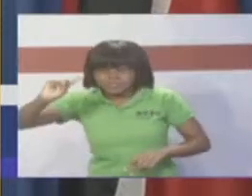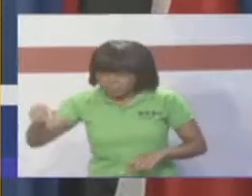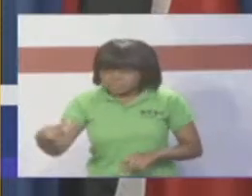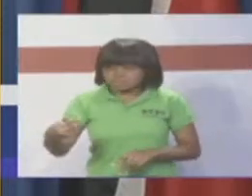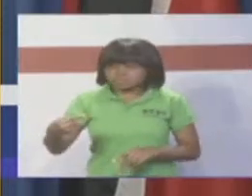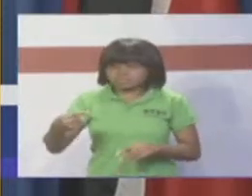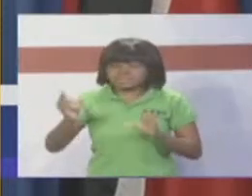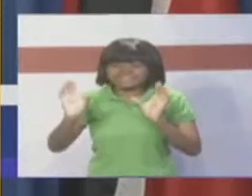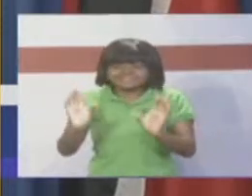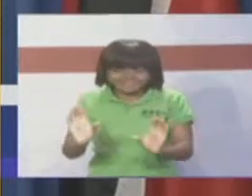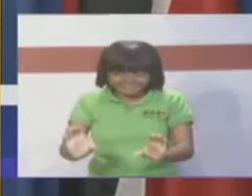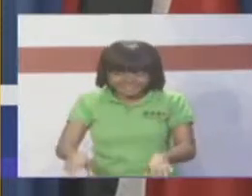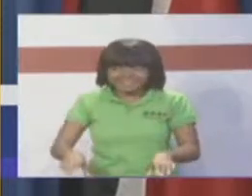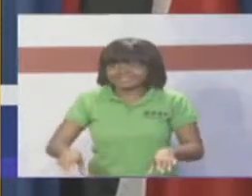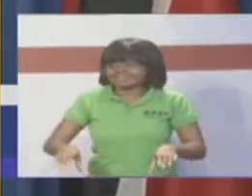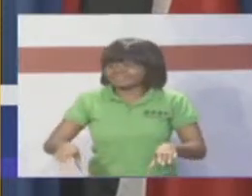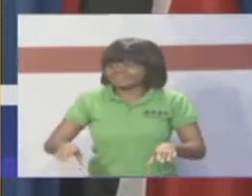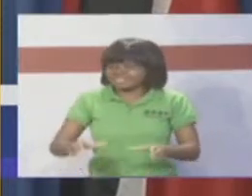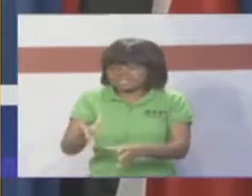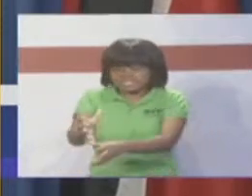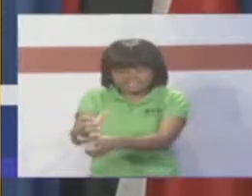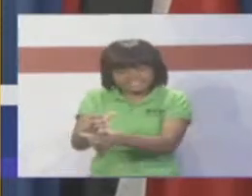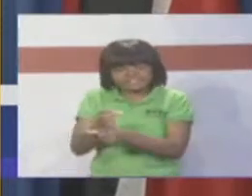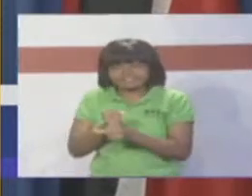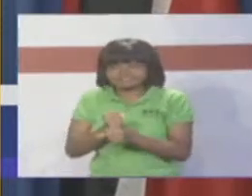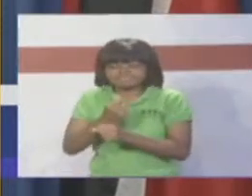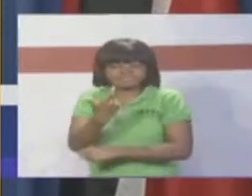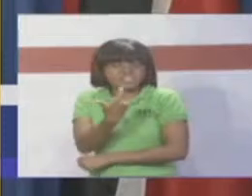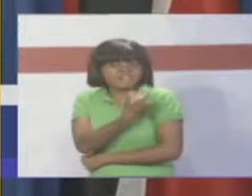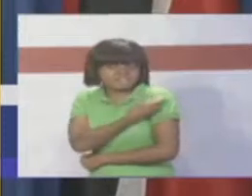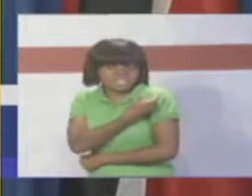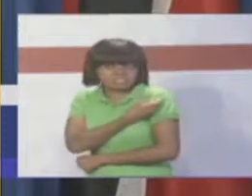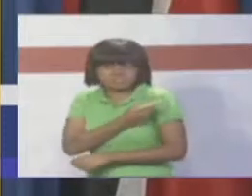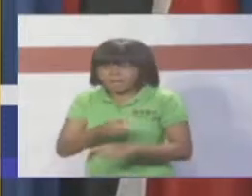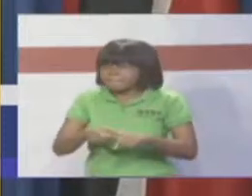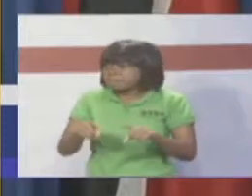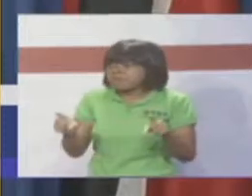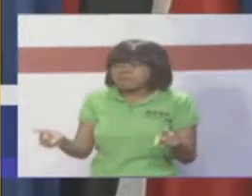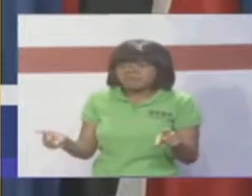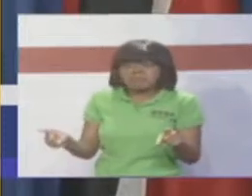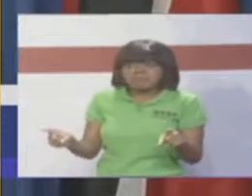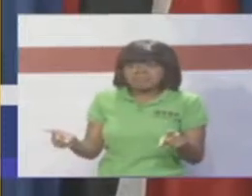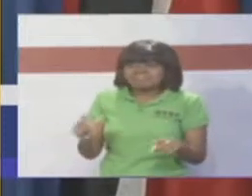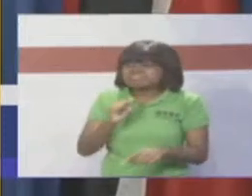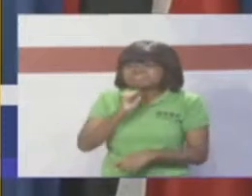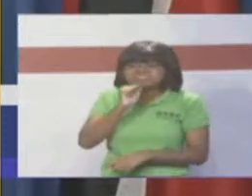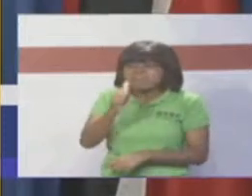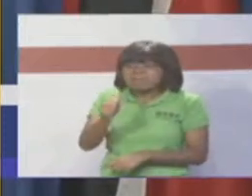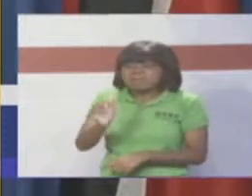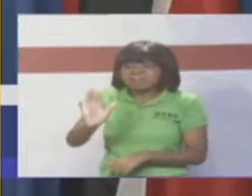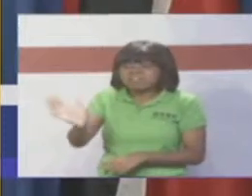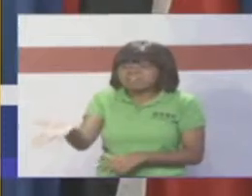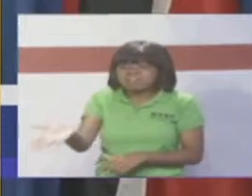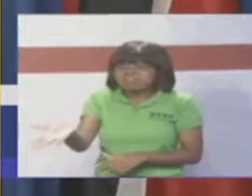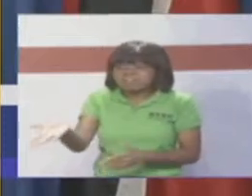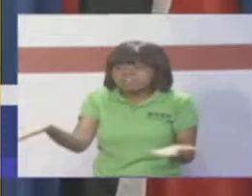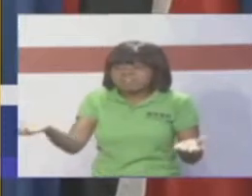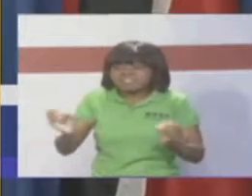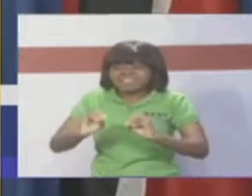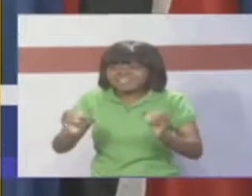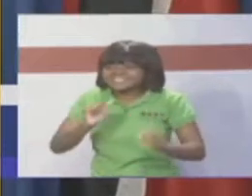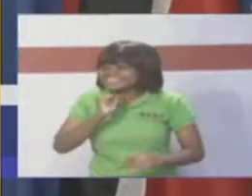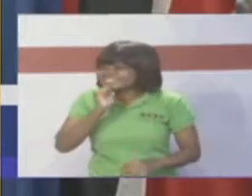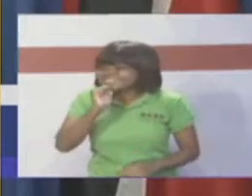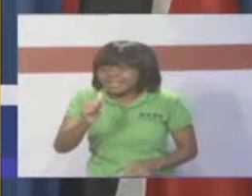not vaccinated because of a decision that they have made not to use the relief